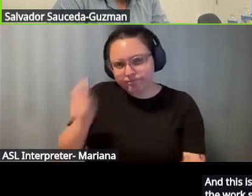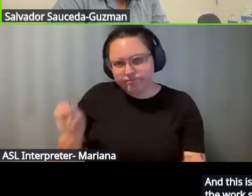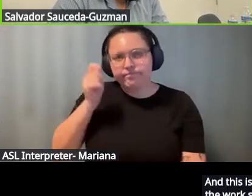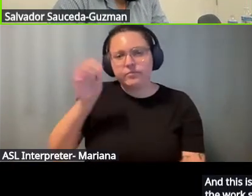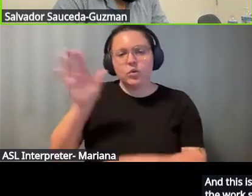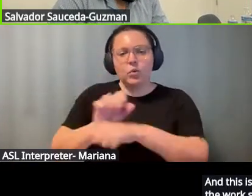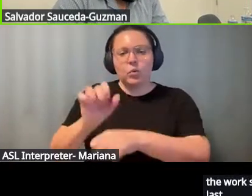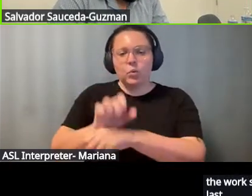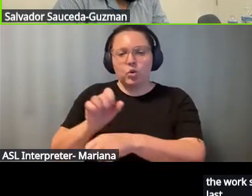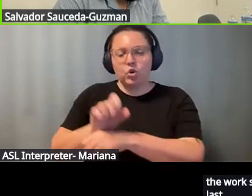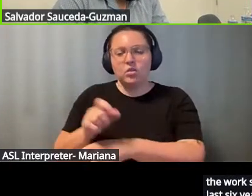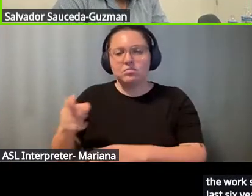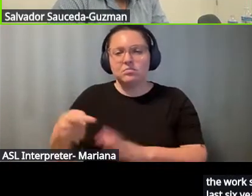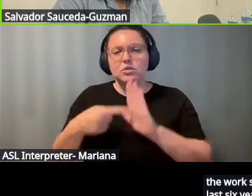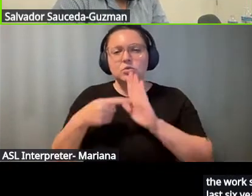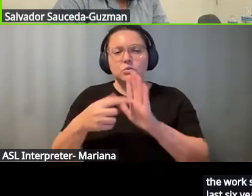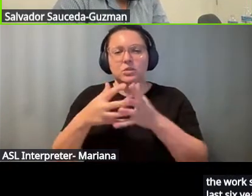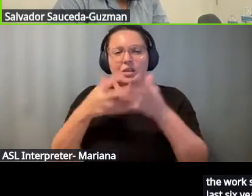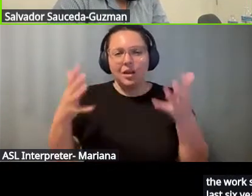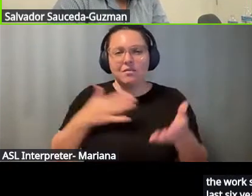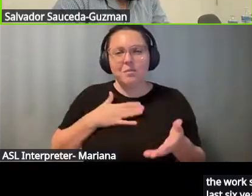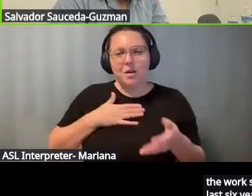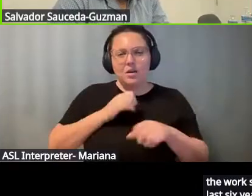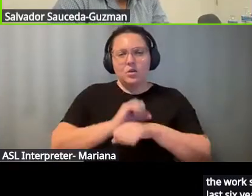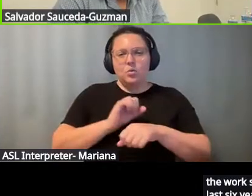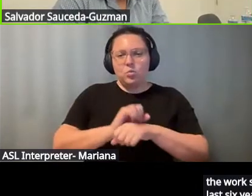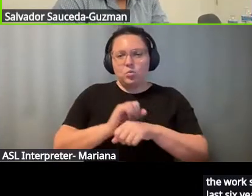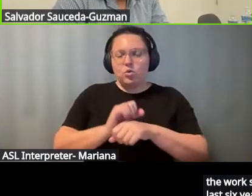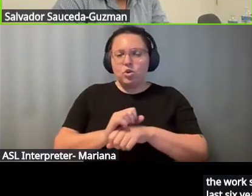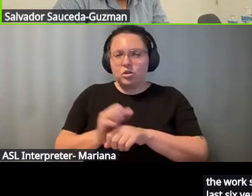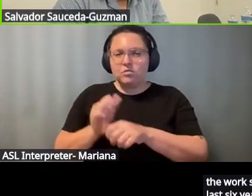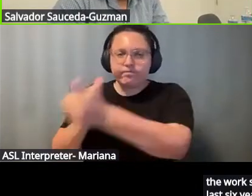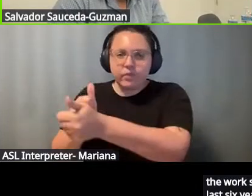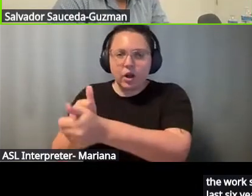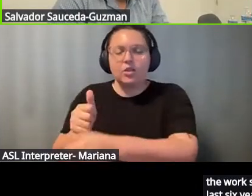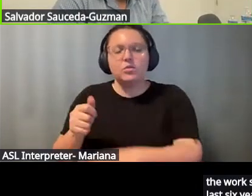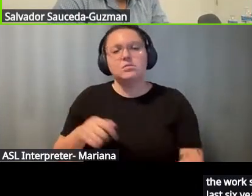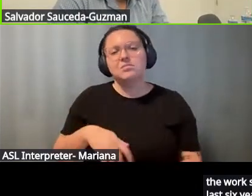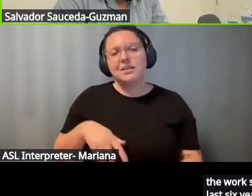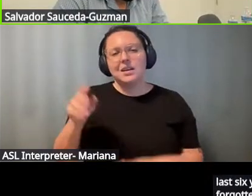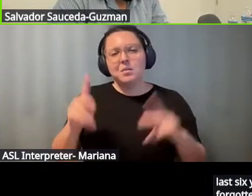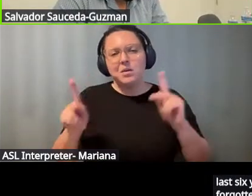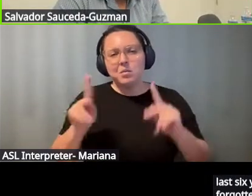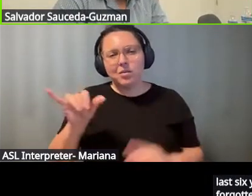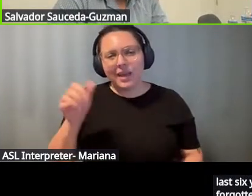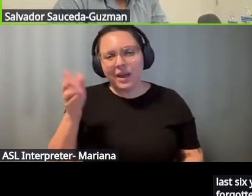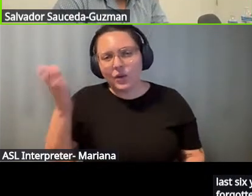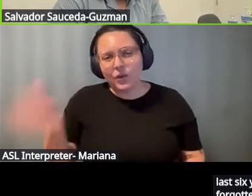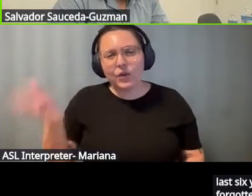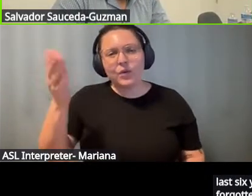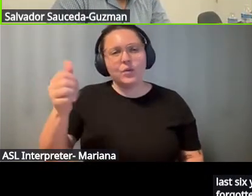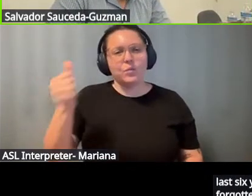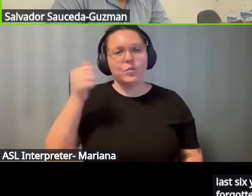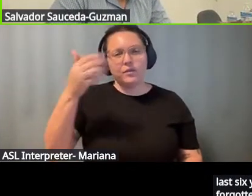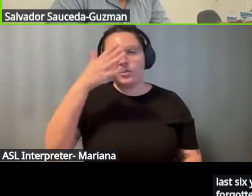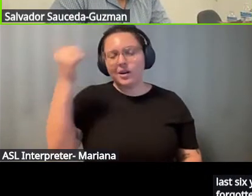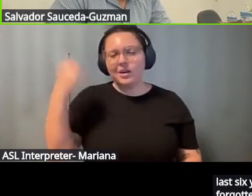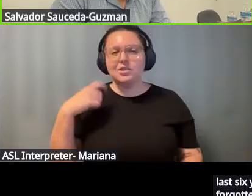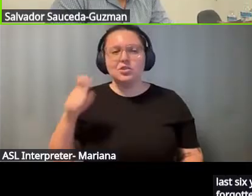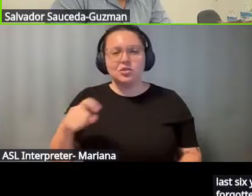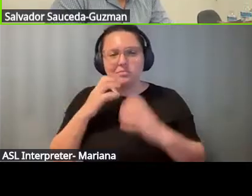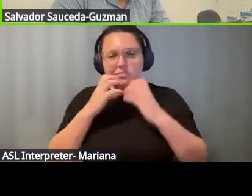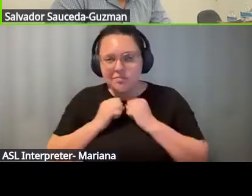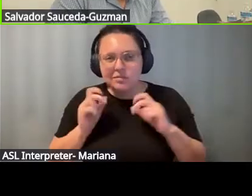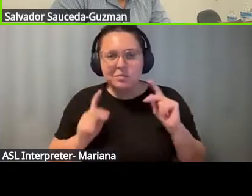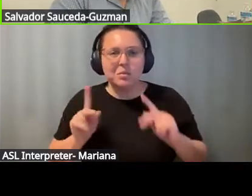last 6 years, and I just want to recognize that people like her won't be forgotten. We should appreciate people like her. I would